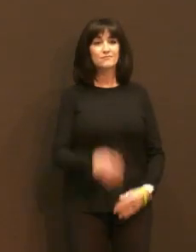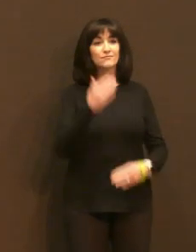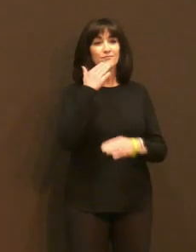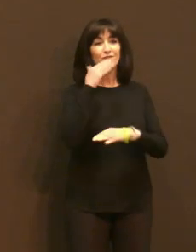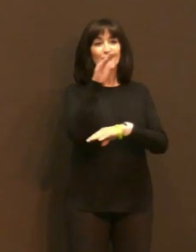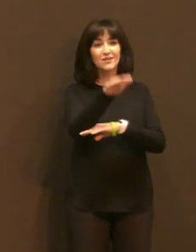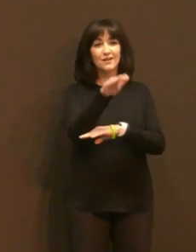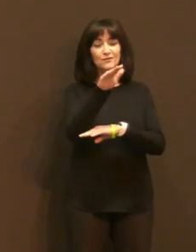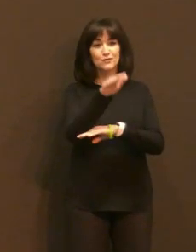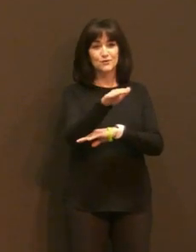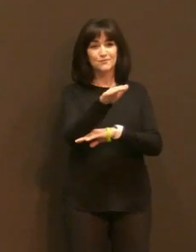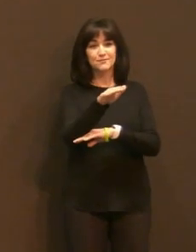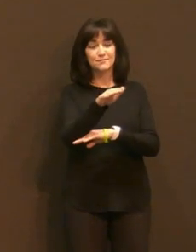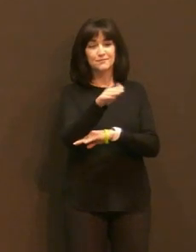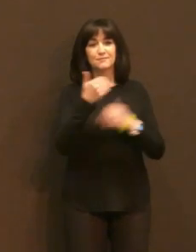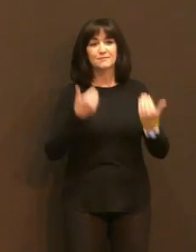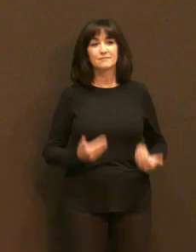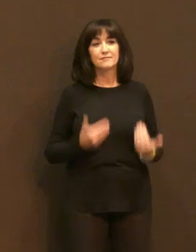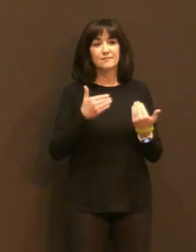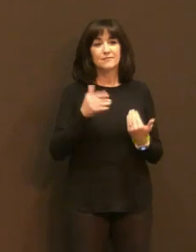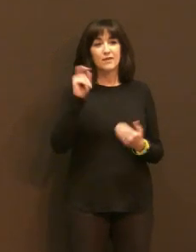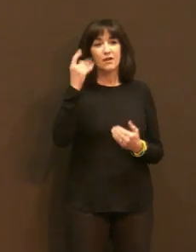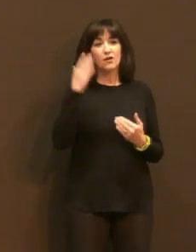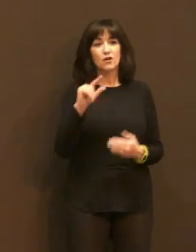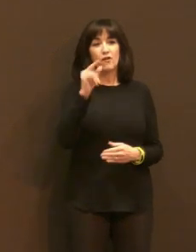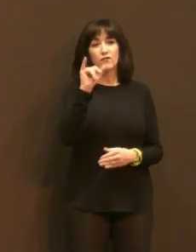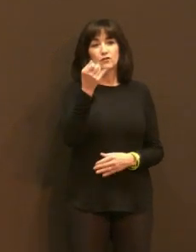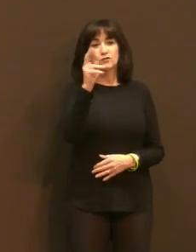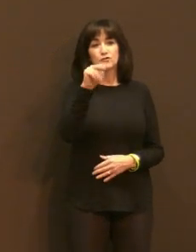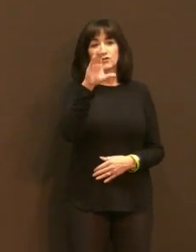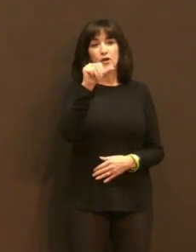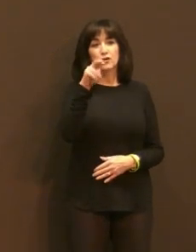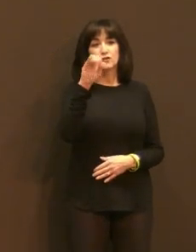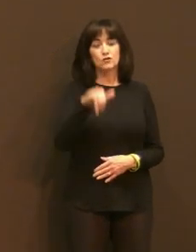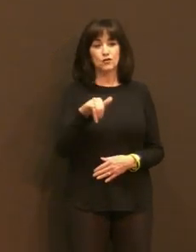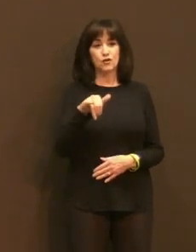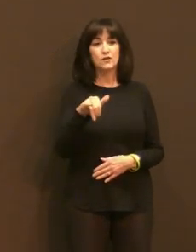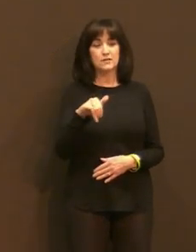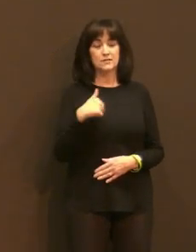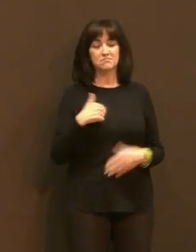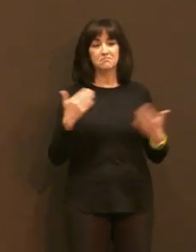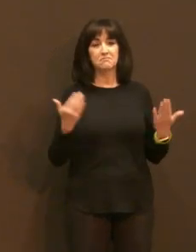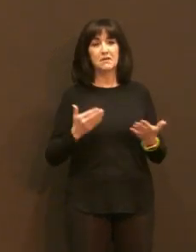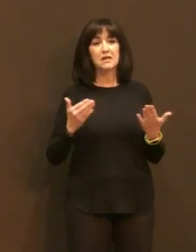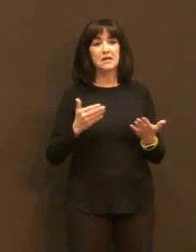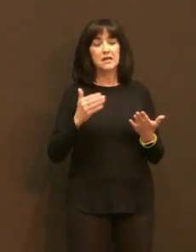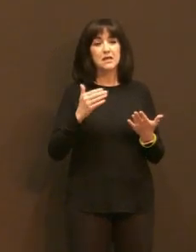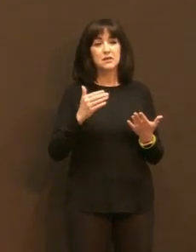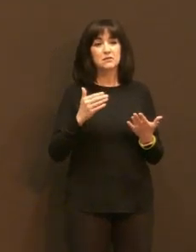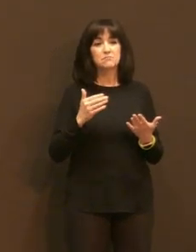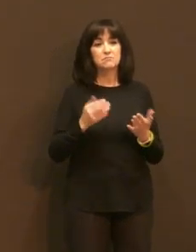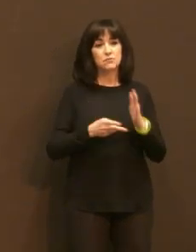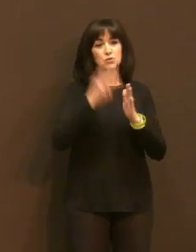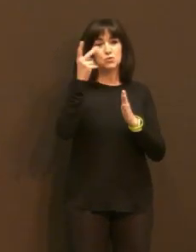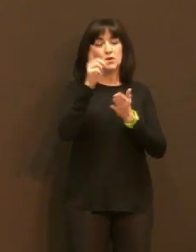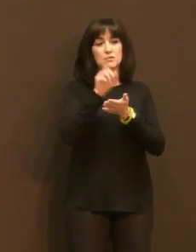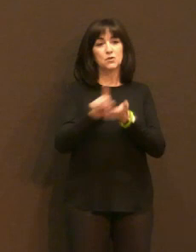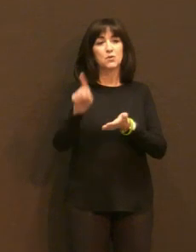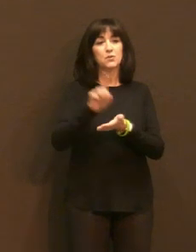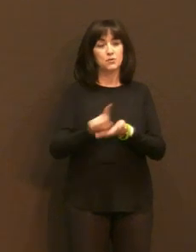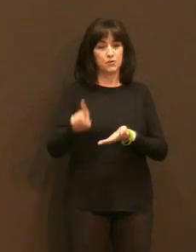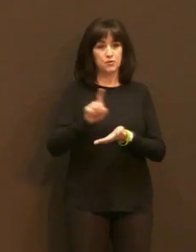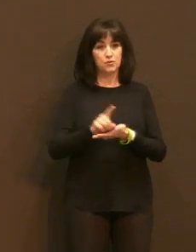Good afternoon, everyone. I'm Governor John Carney here for our bi-weekly press conference on Delaware's response to